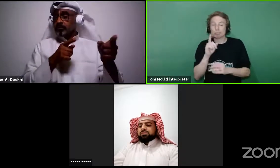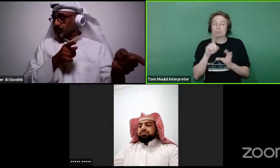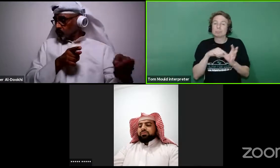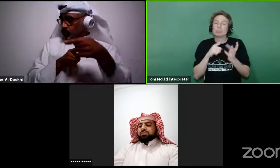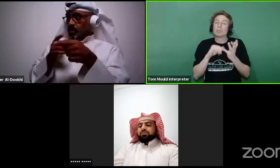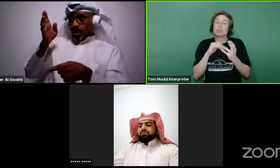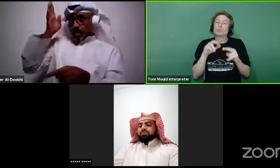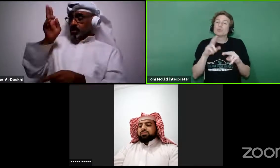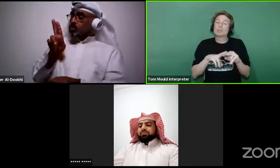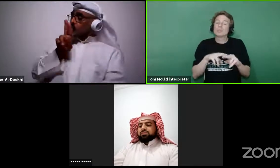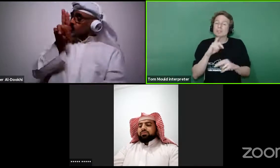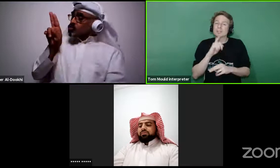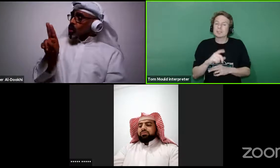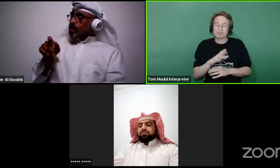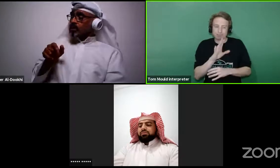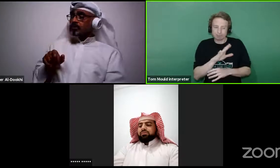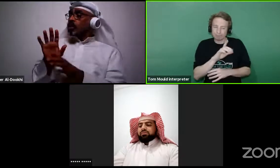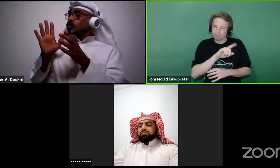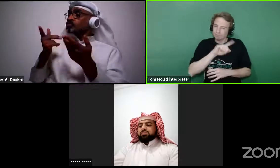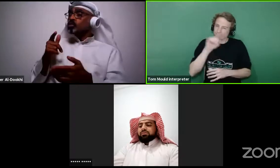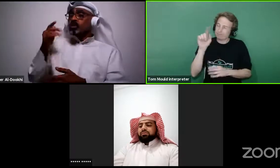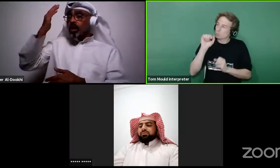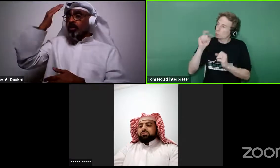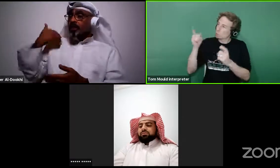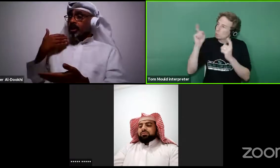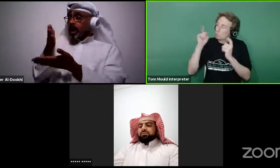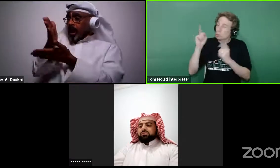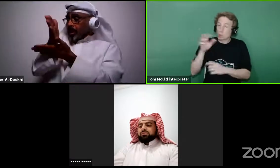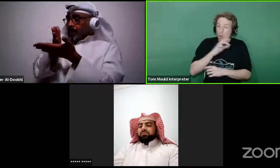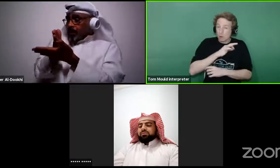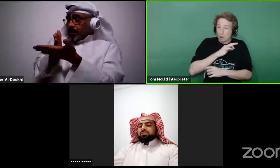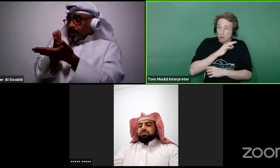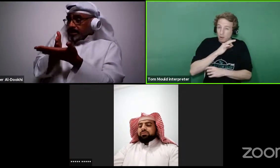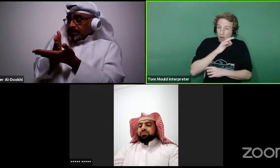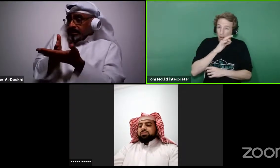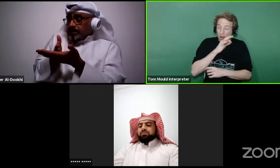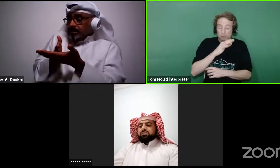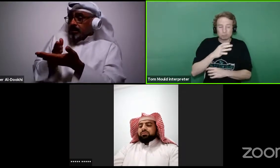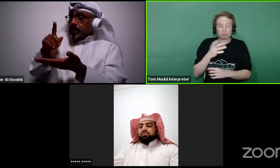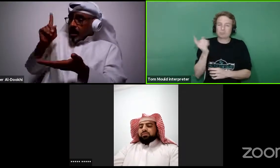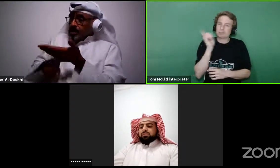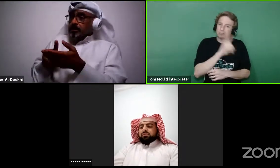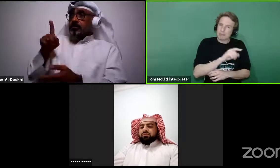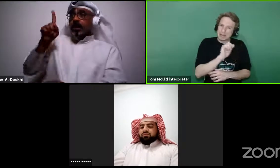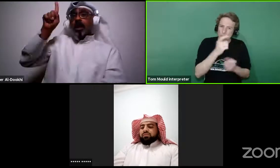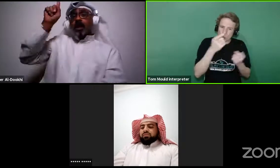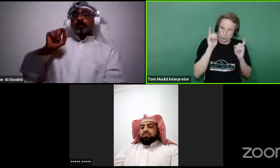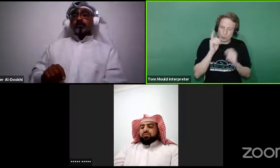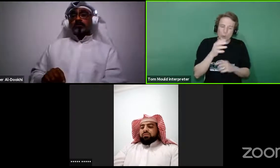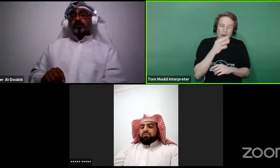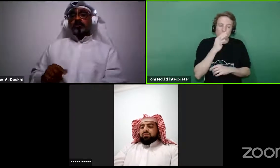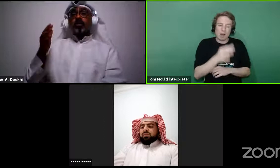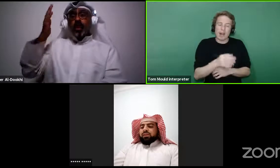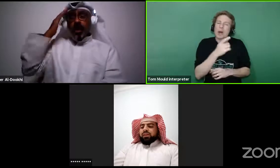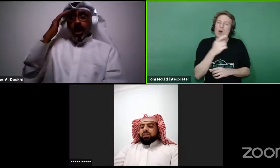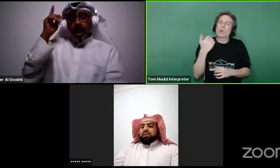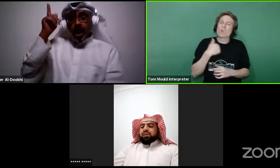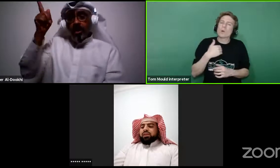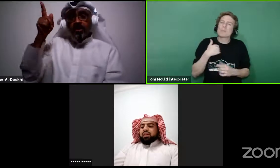him, what happened to the women who cut their hands? Surely my Lord Allah is all-knower of their